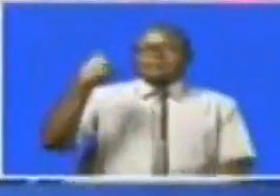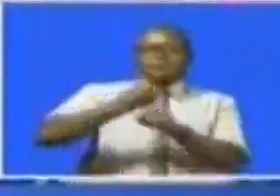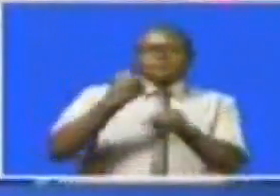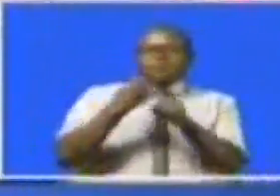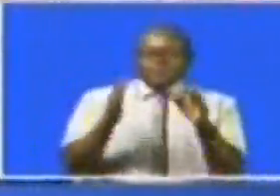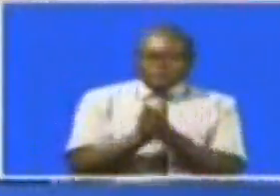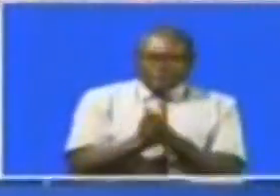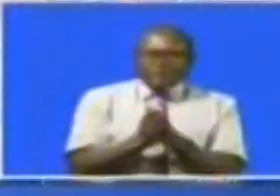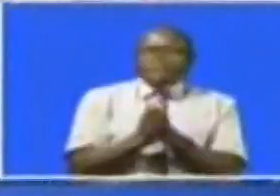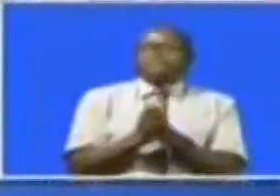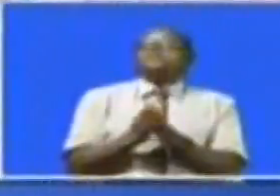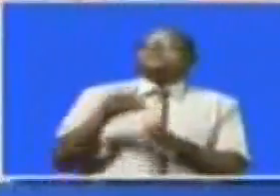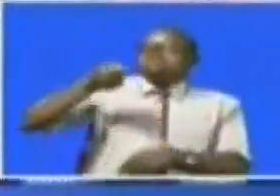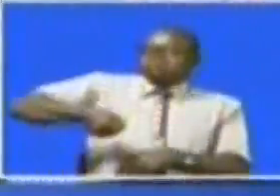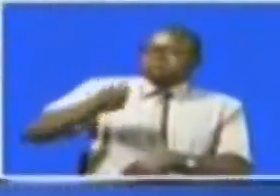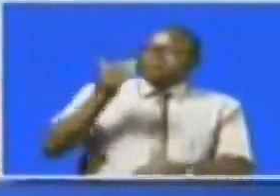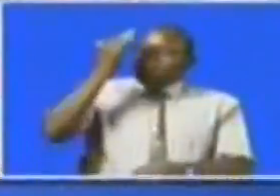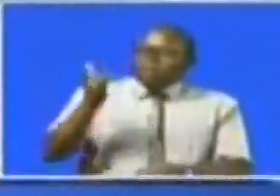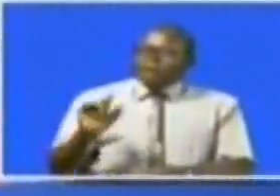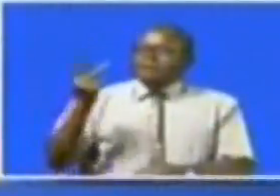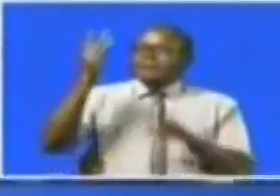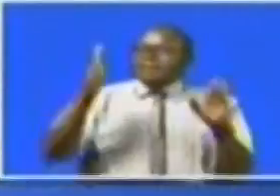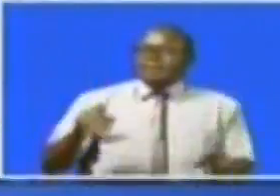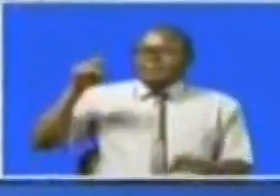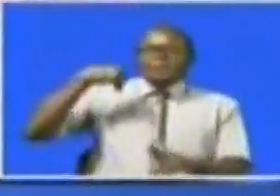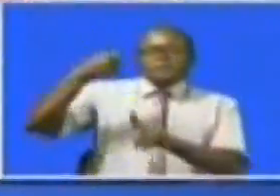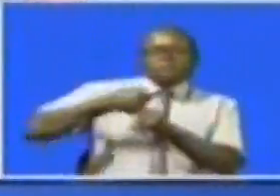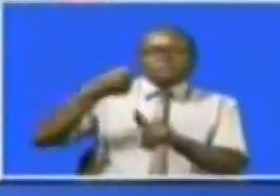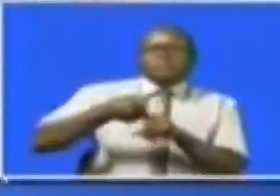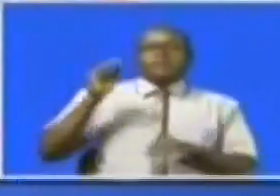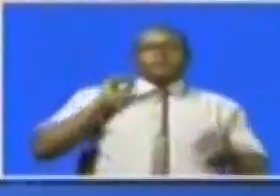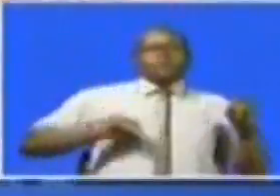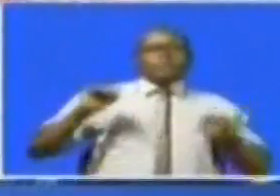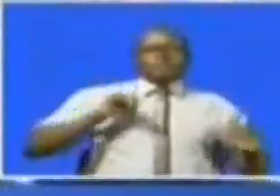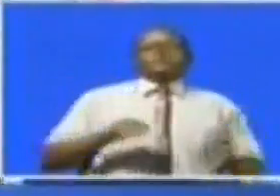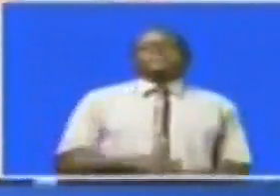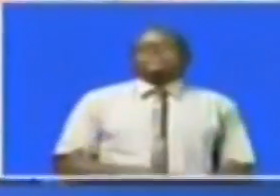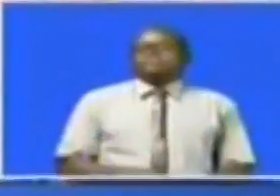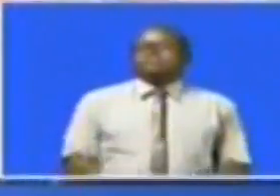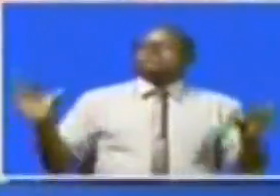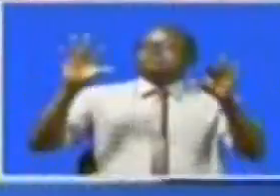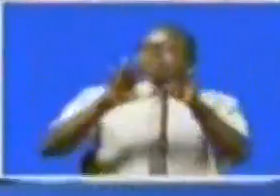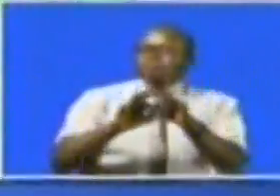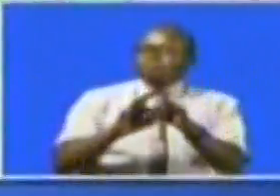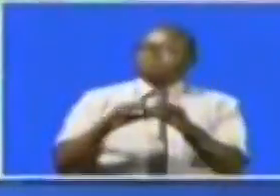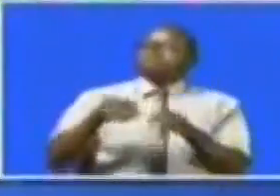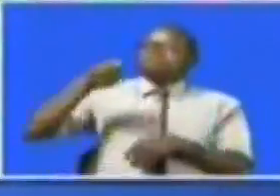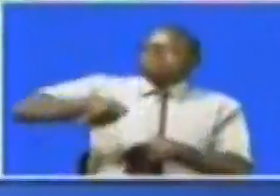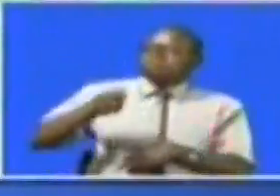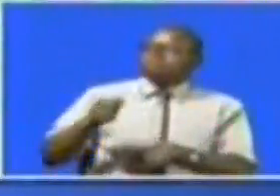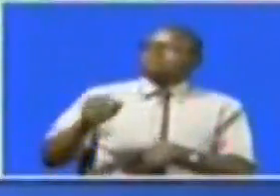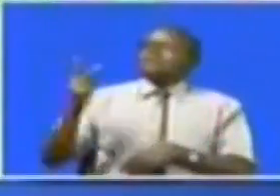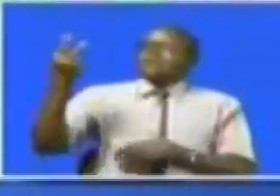pamoja. Tulienda handshake ndio kama wa Kenya tupambane na ufisadi. Tulienda handshake ndio kama wa Kenya